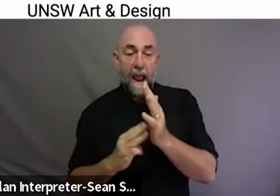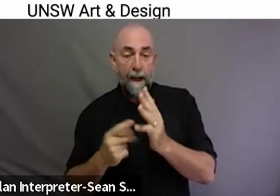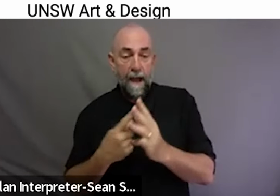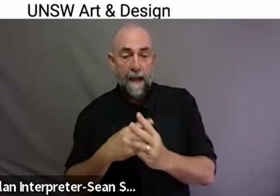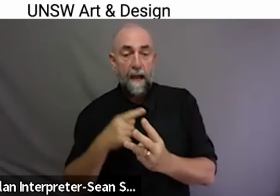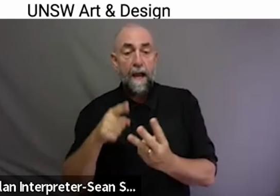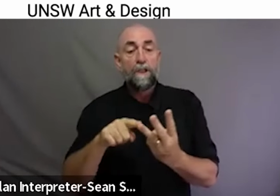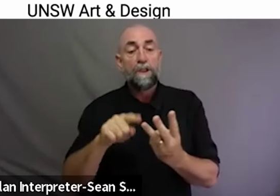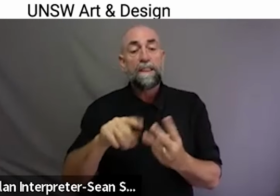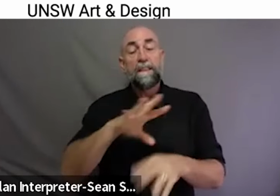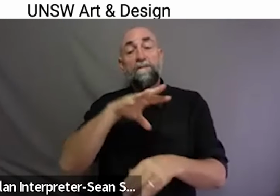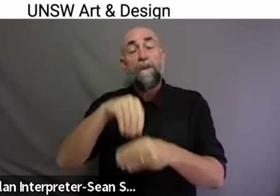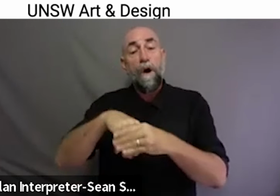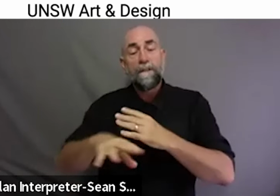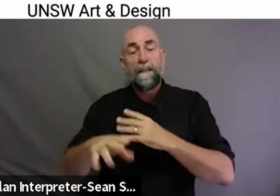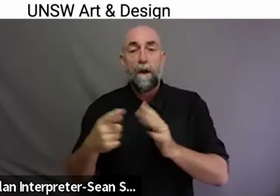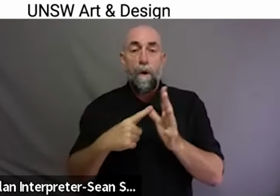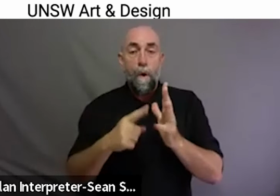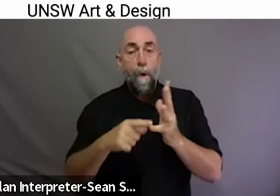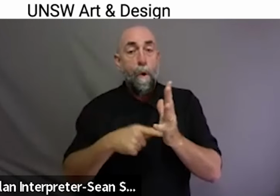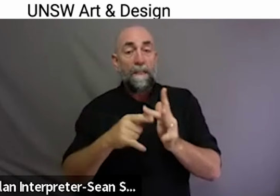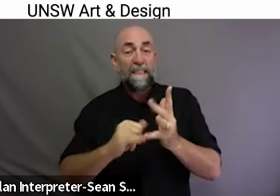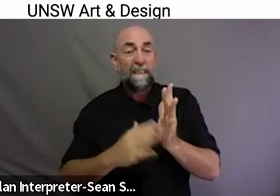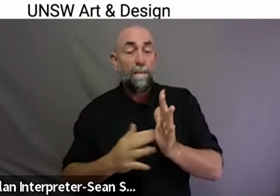Autism Friendly team as well.